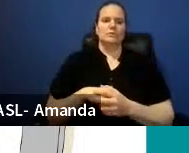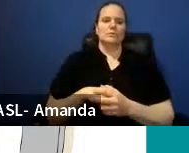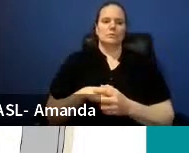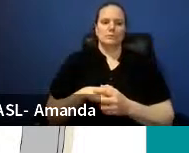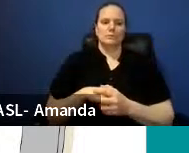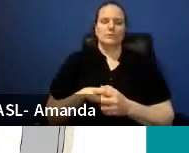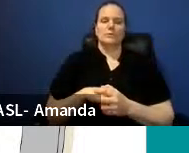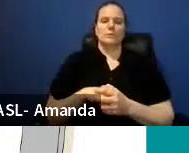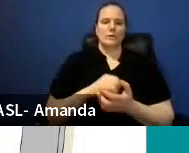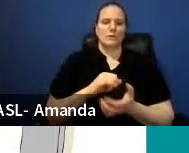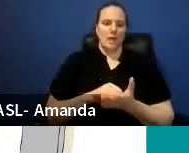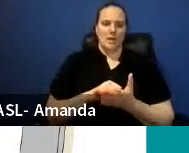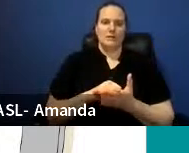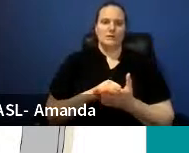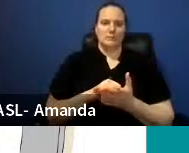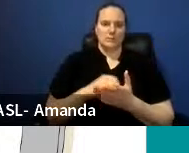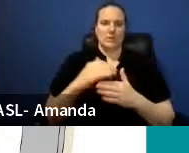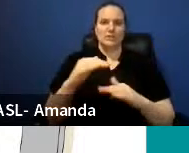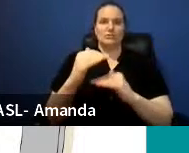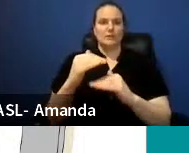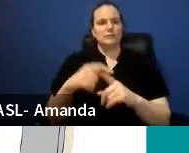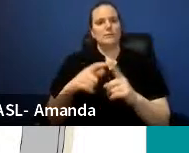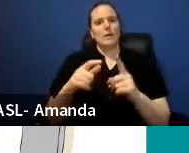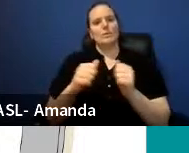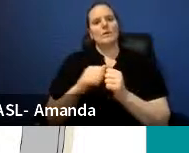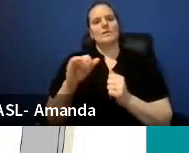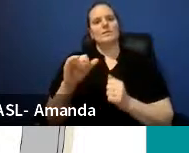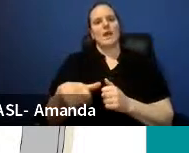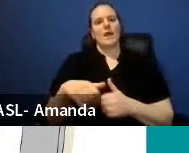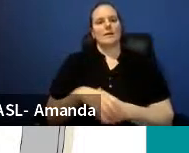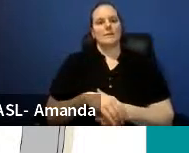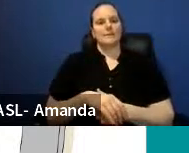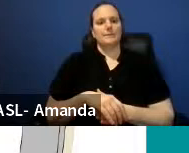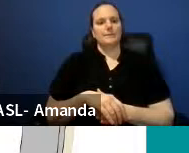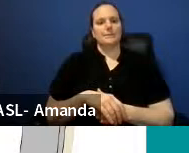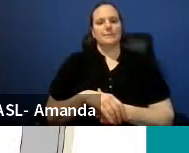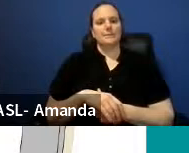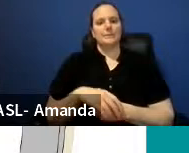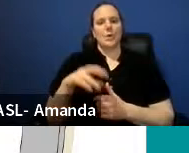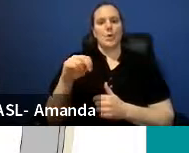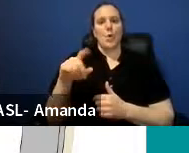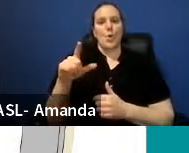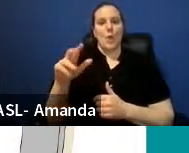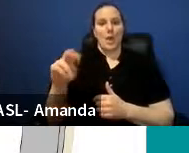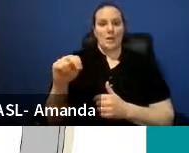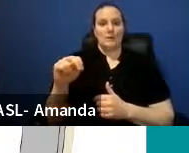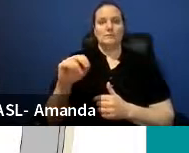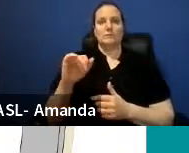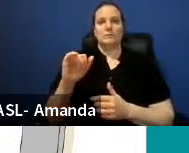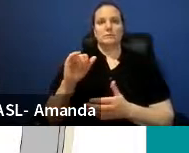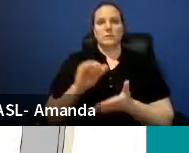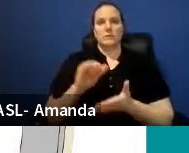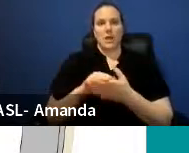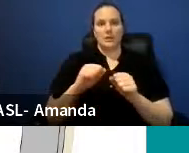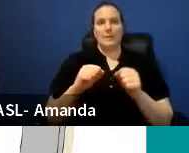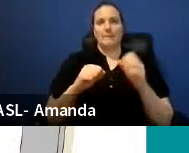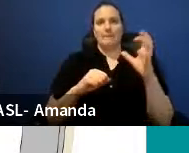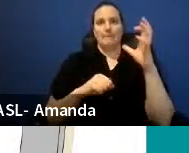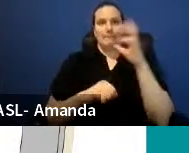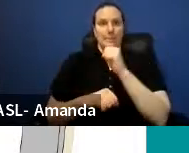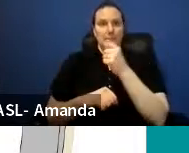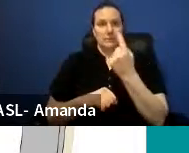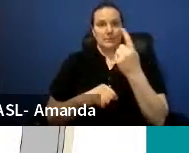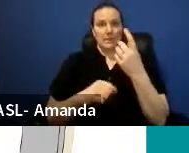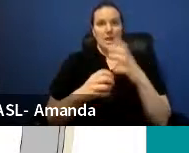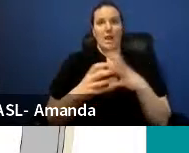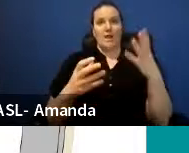constraints. So with that, I think, except Nolan can, I usually miss something. We've put a lot of thought in